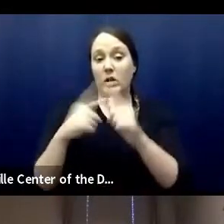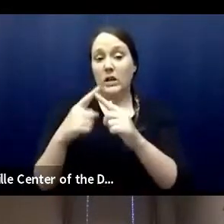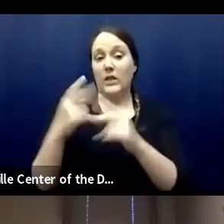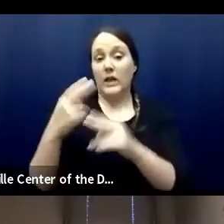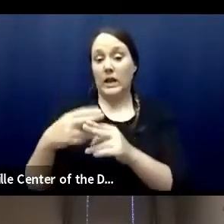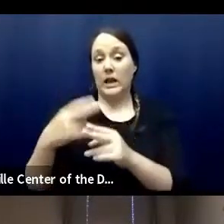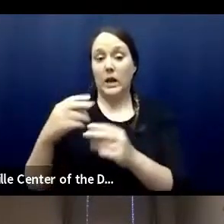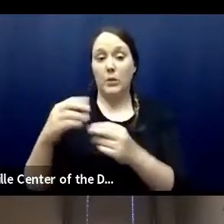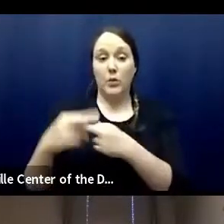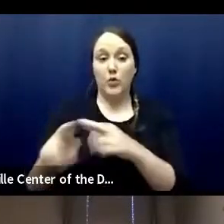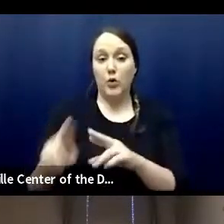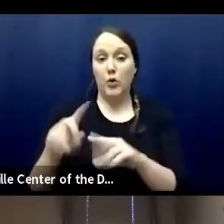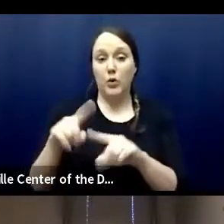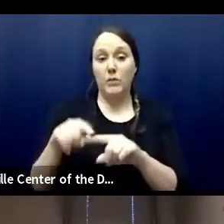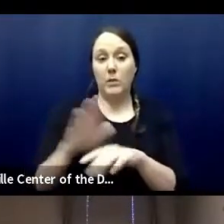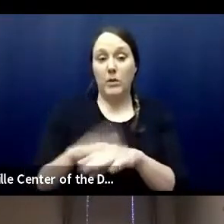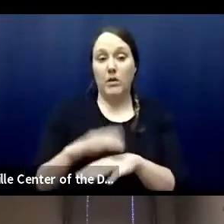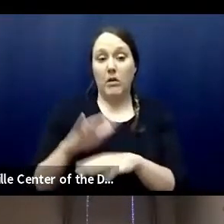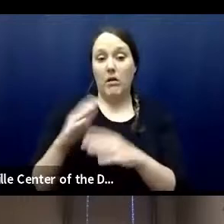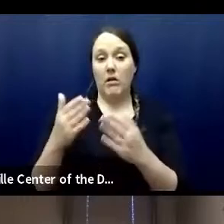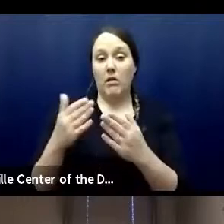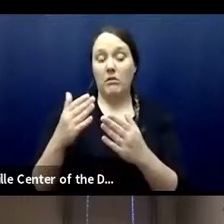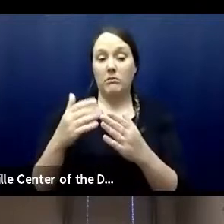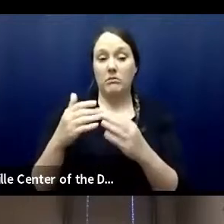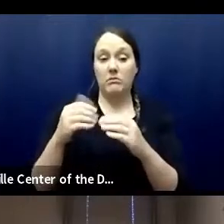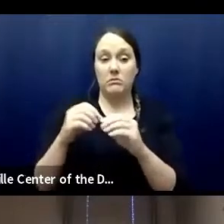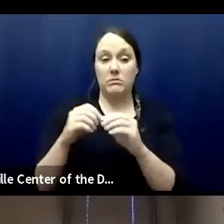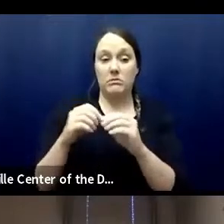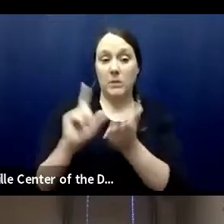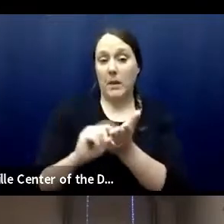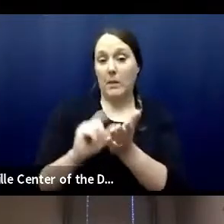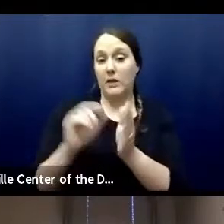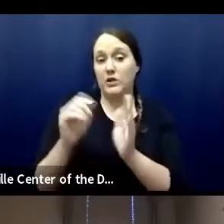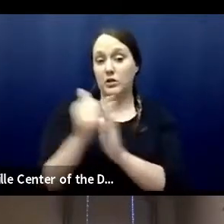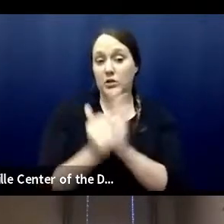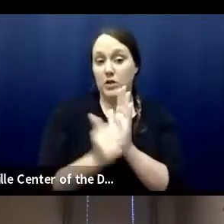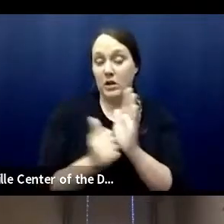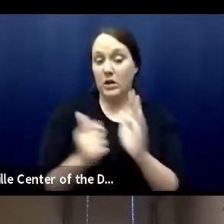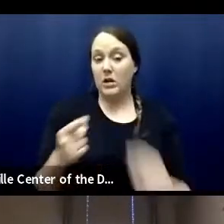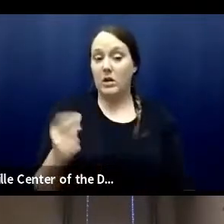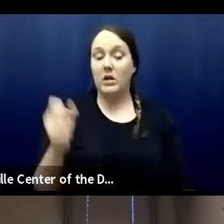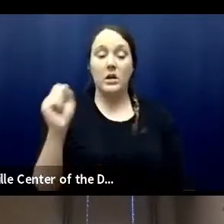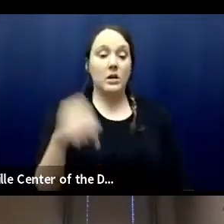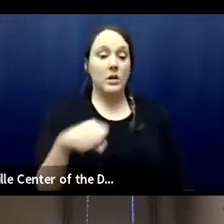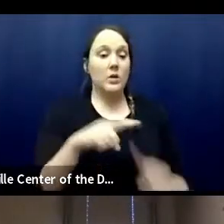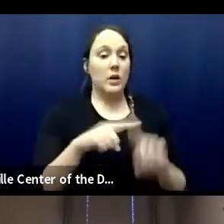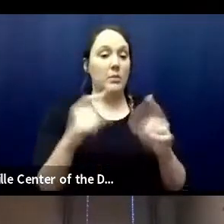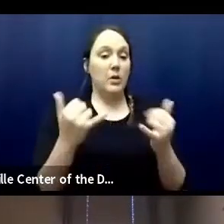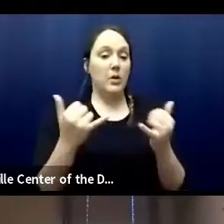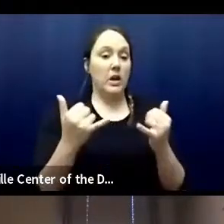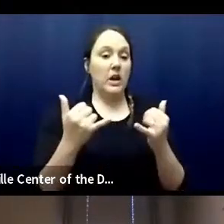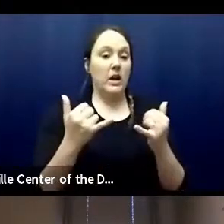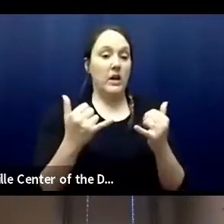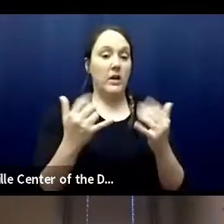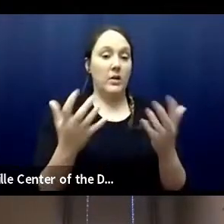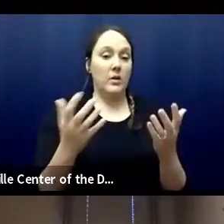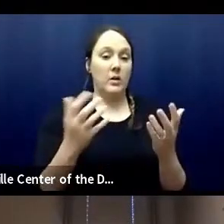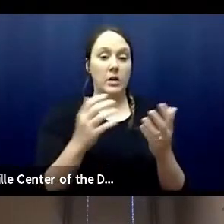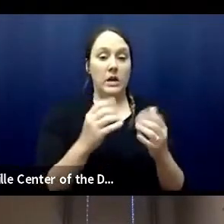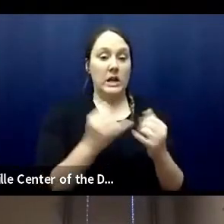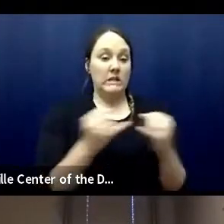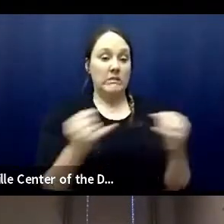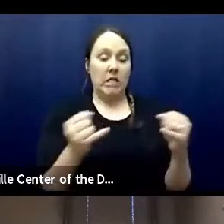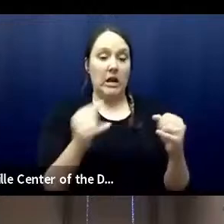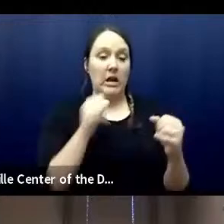based on our published agenda? You can, and right now there's just a blank line. It doesn't even say